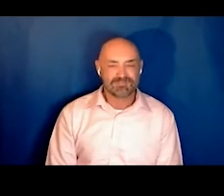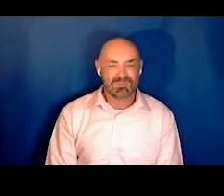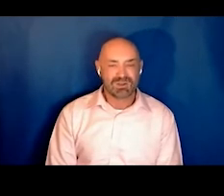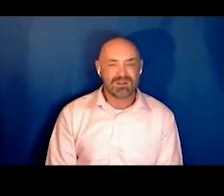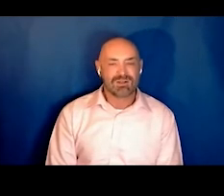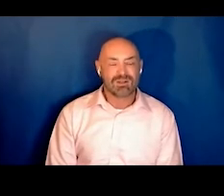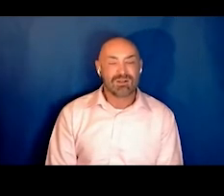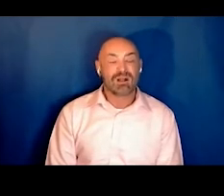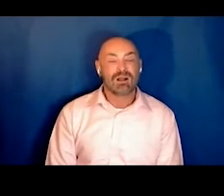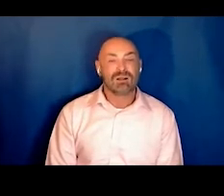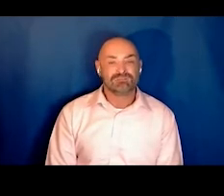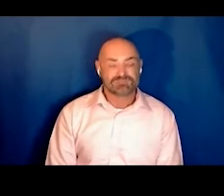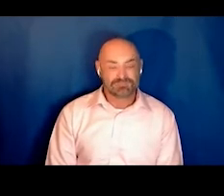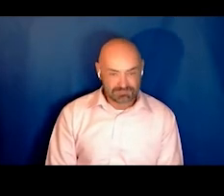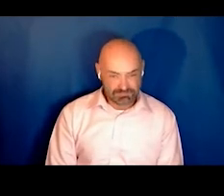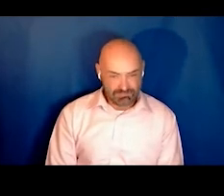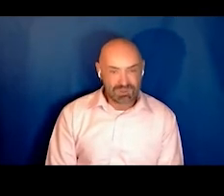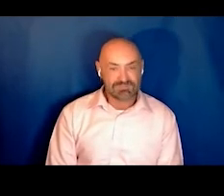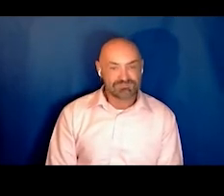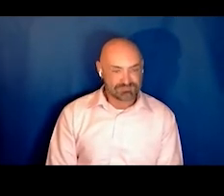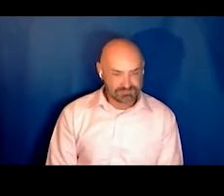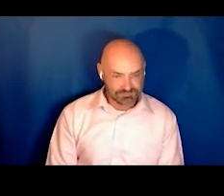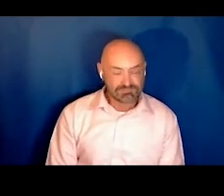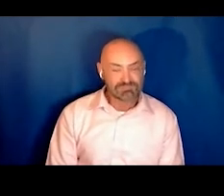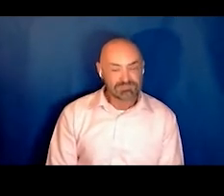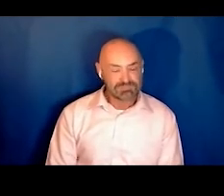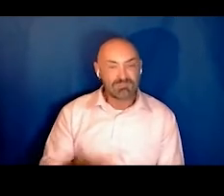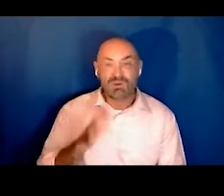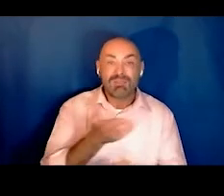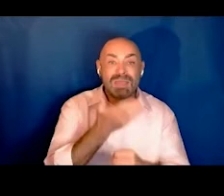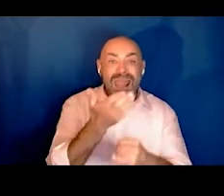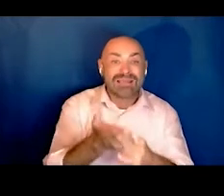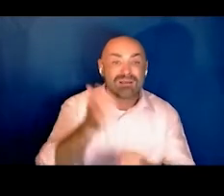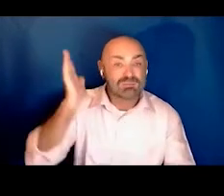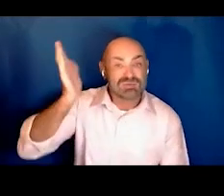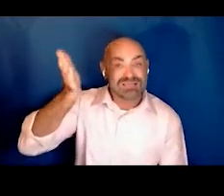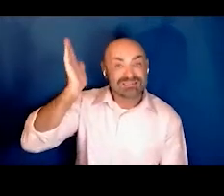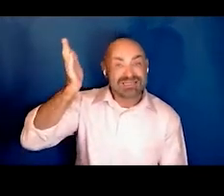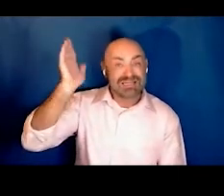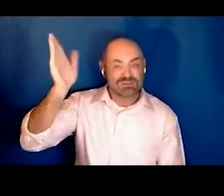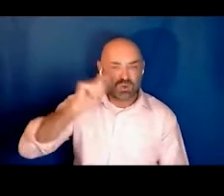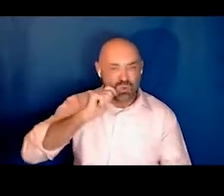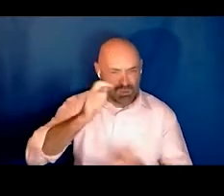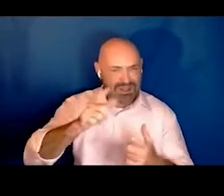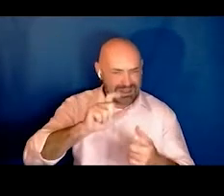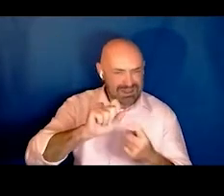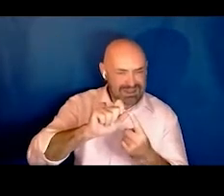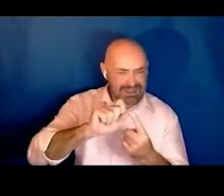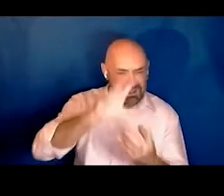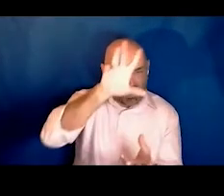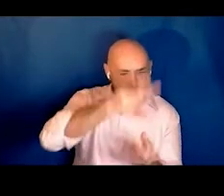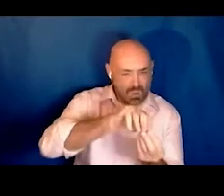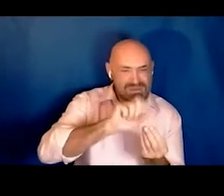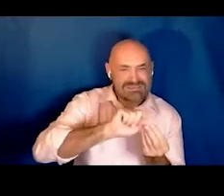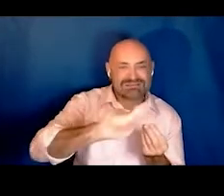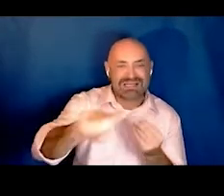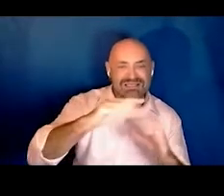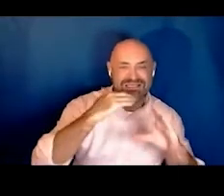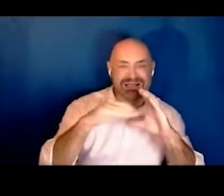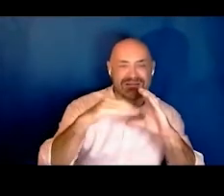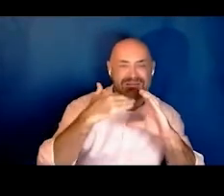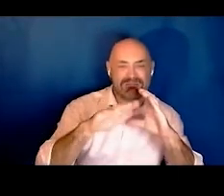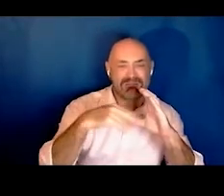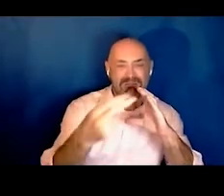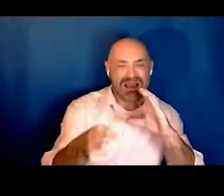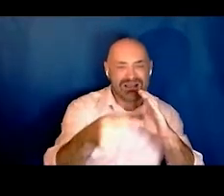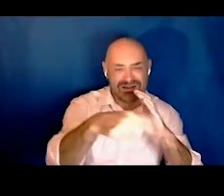Okay, so we will send around this at the end of the presentation. So please continue to answer, but we're also going to